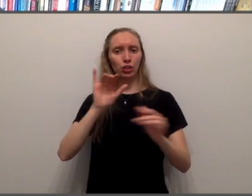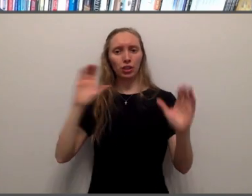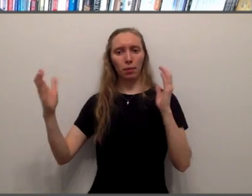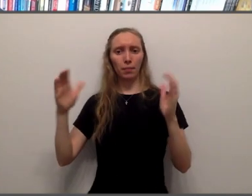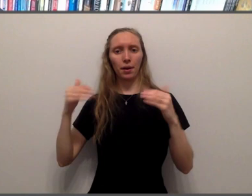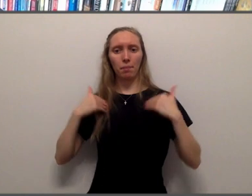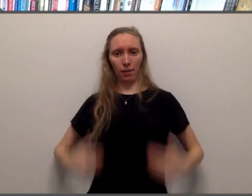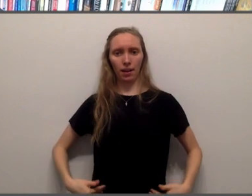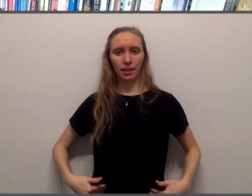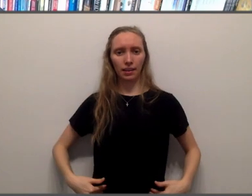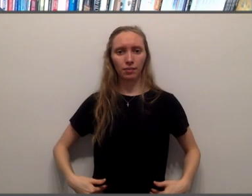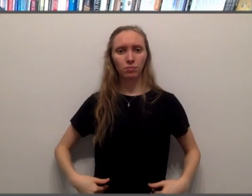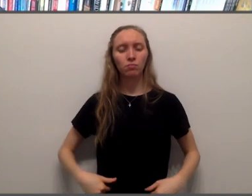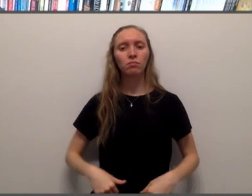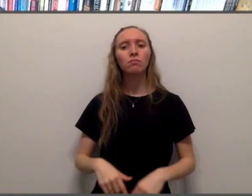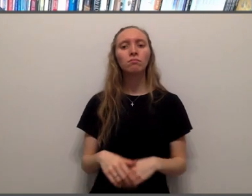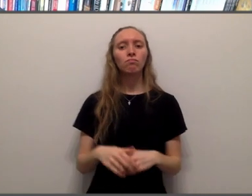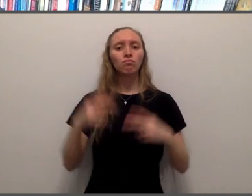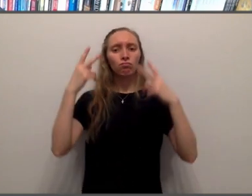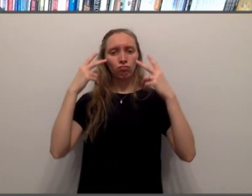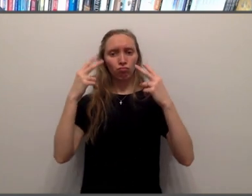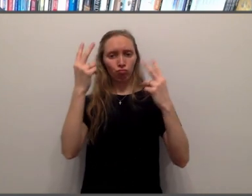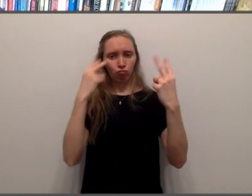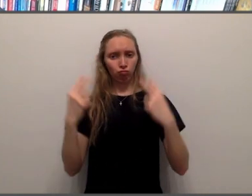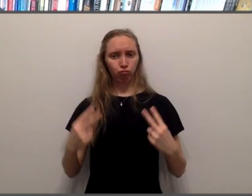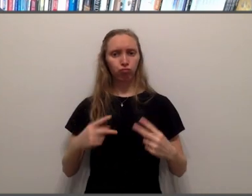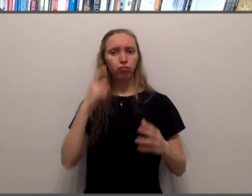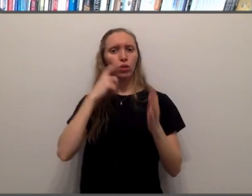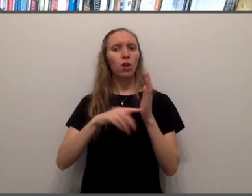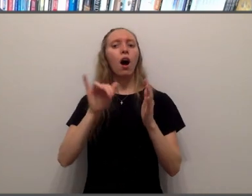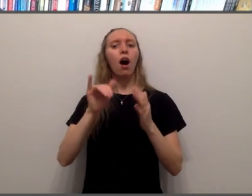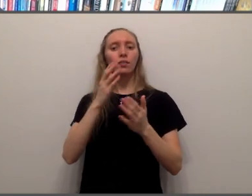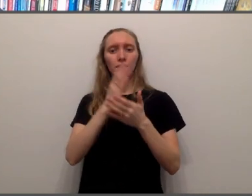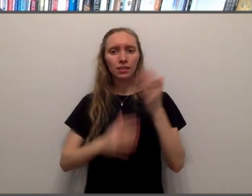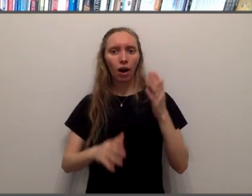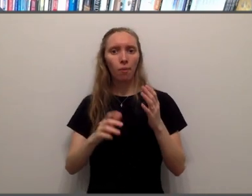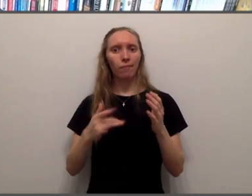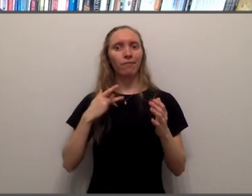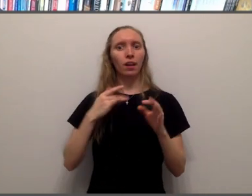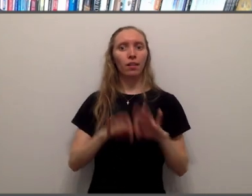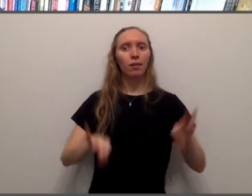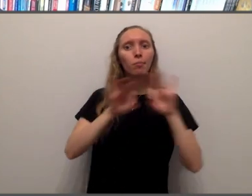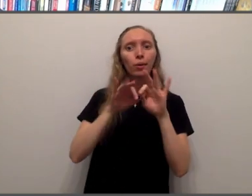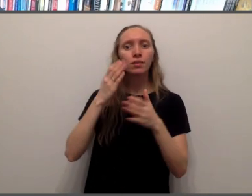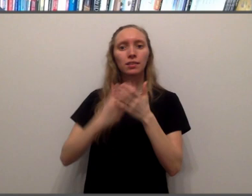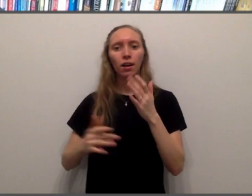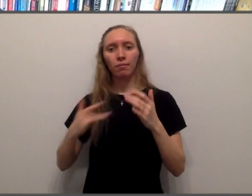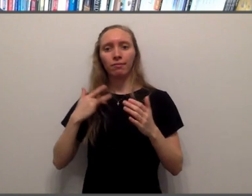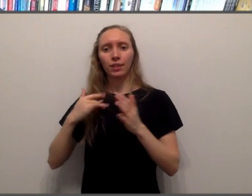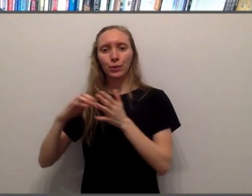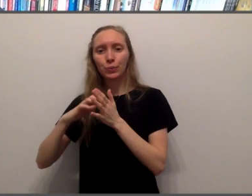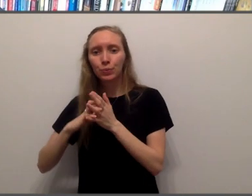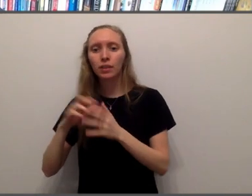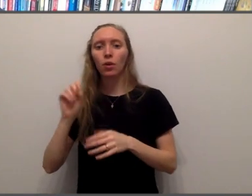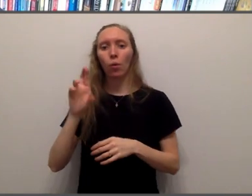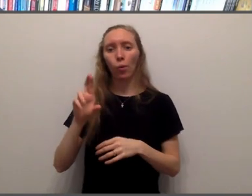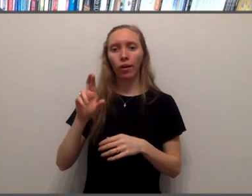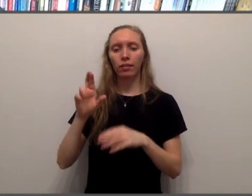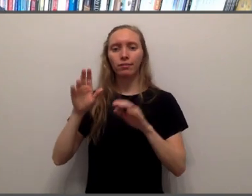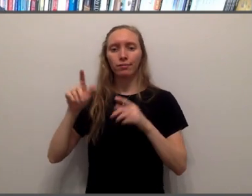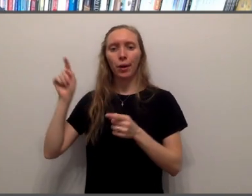most necessary. And the parts we regard as less honorable are those we clothe with the greatest care. So we carefully protect those